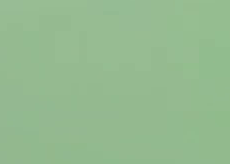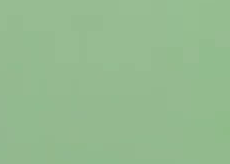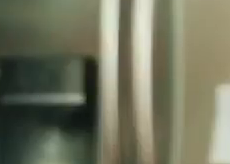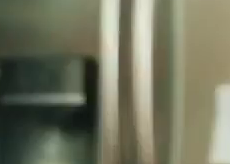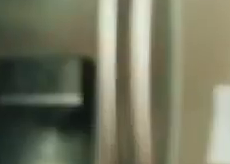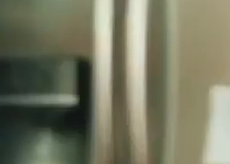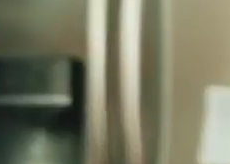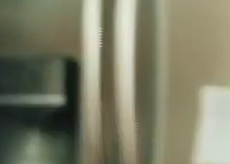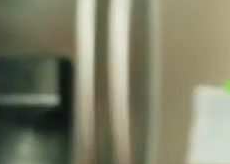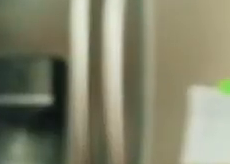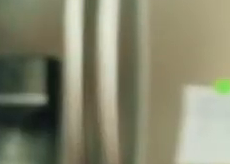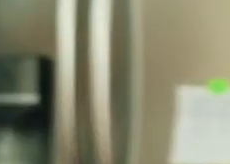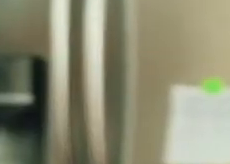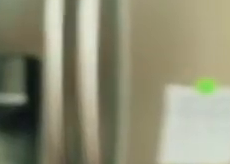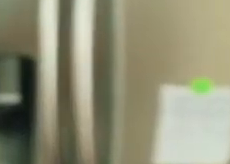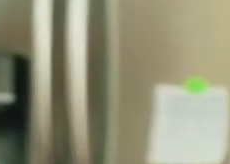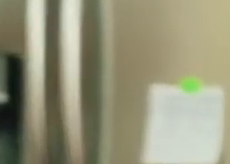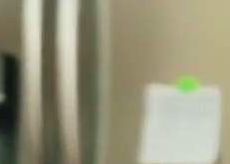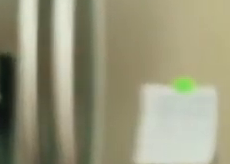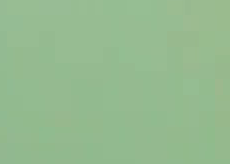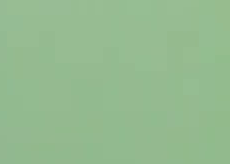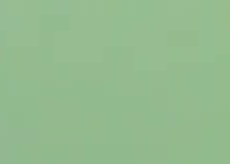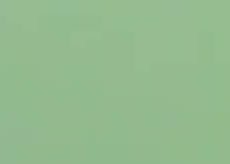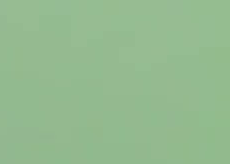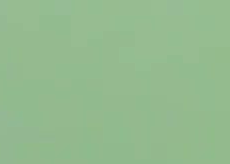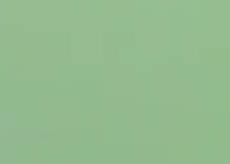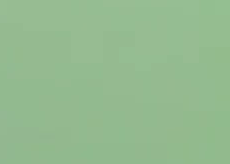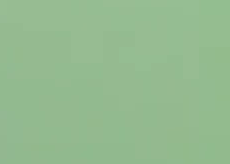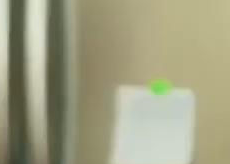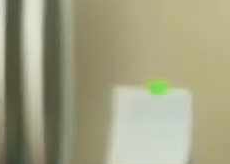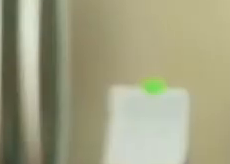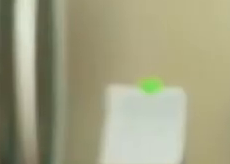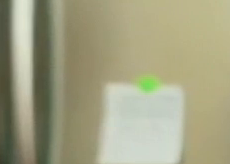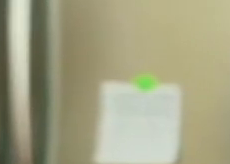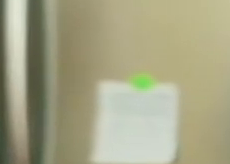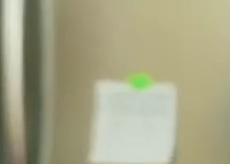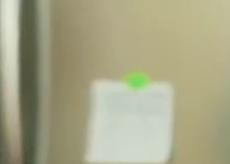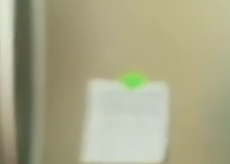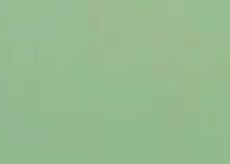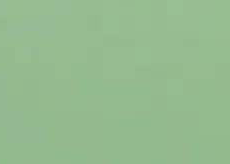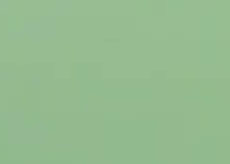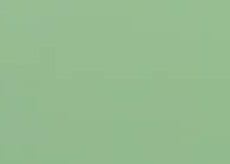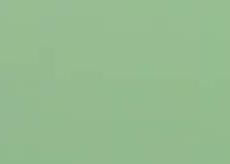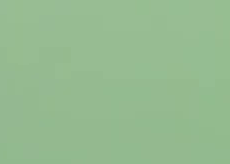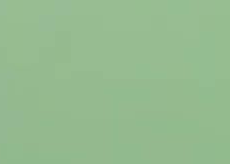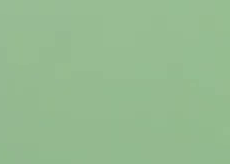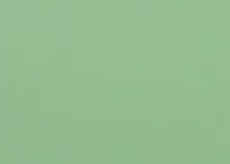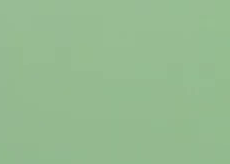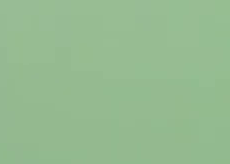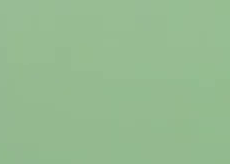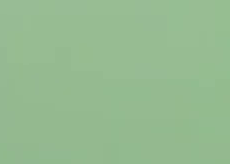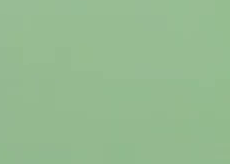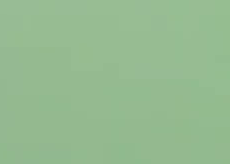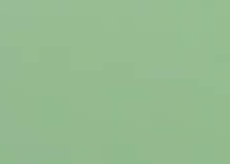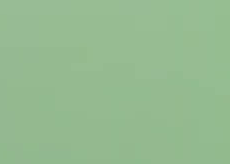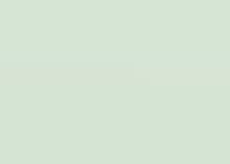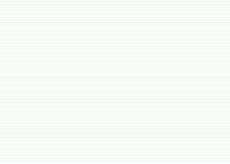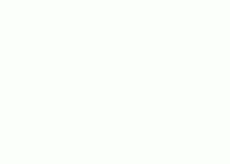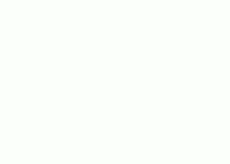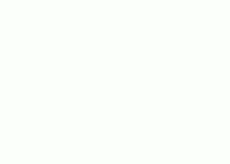too. Okay, Grandma. Stay safe and remember to wash your hands. All the time. Bye,